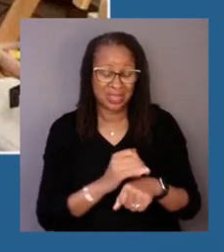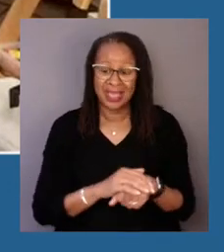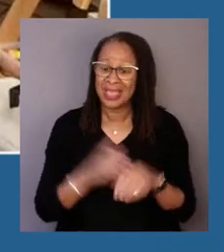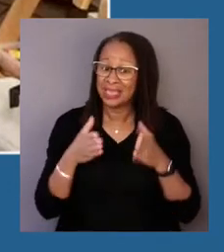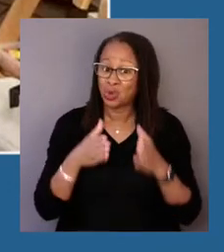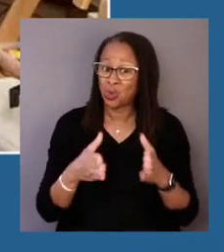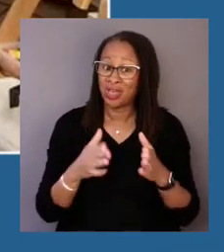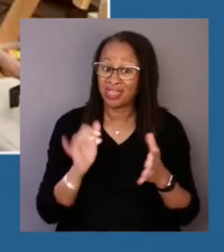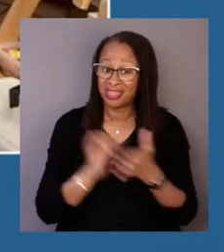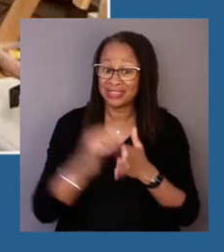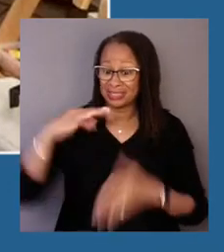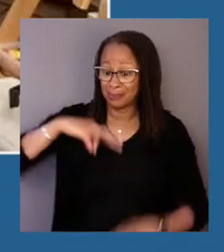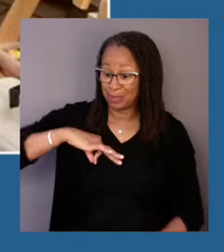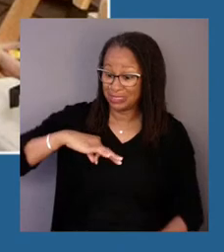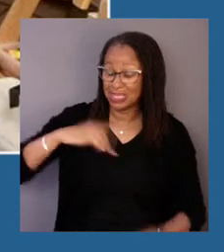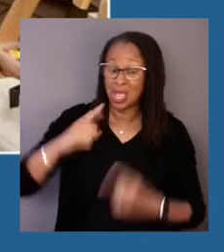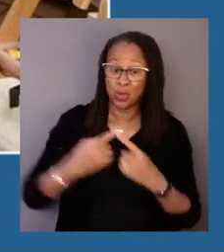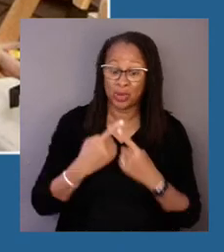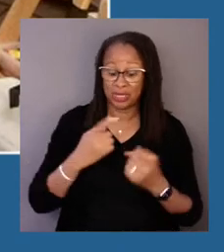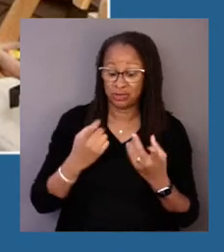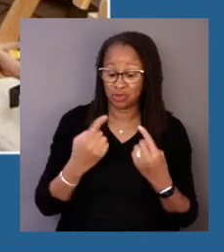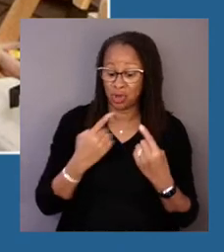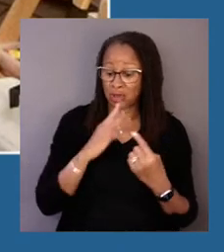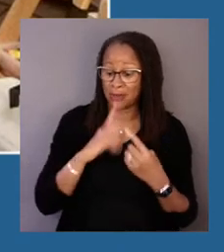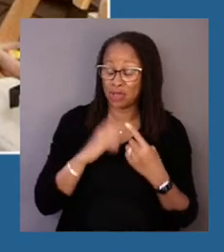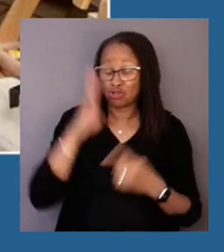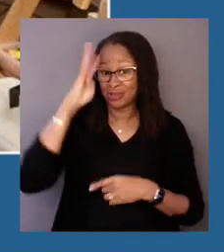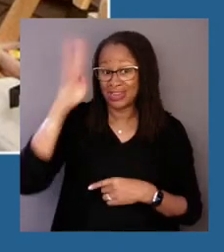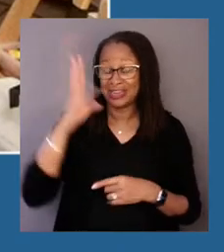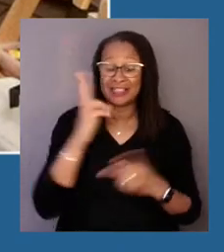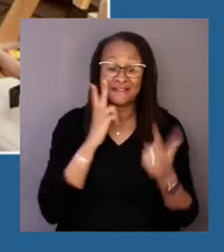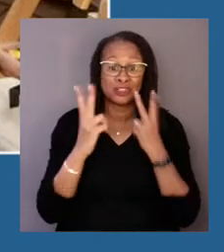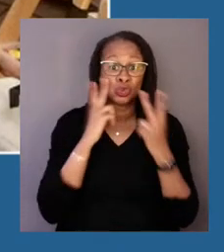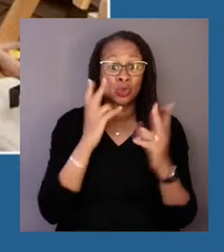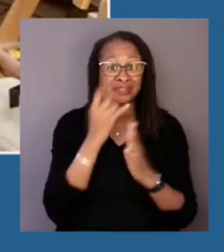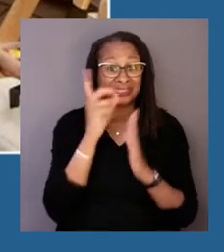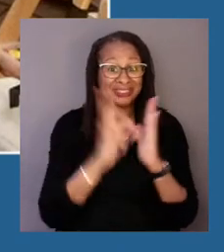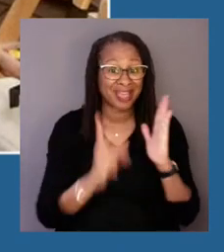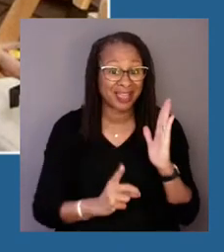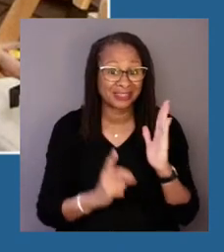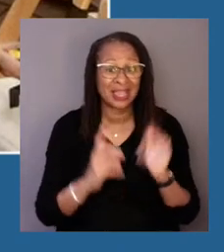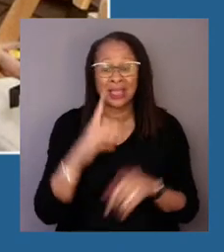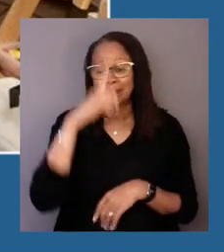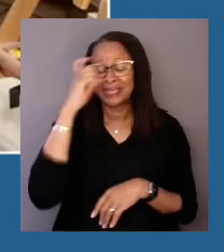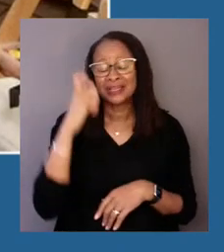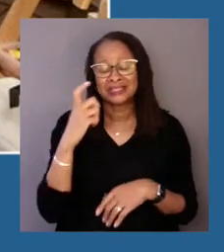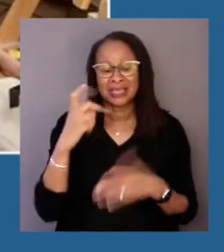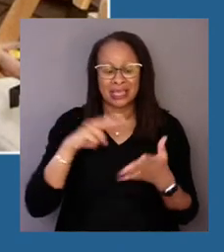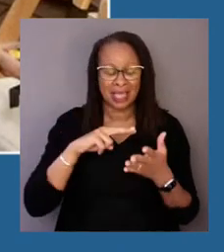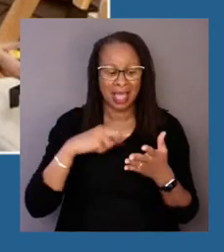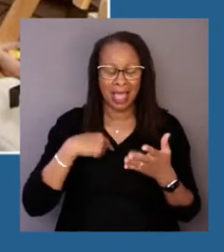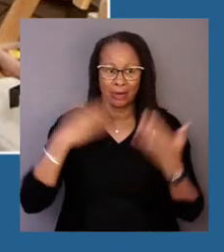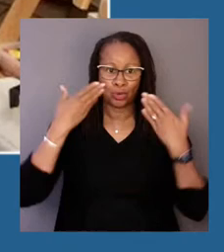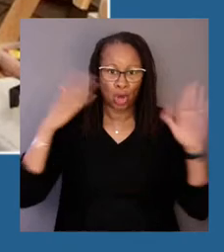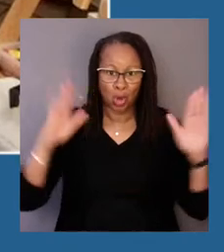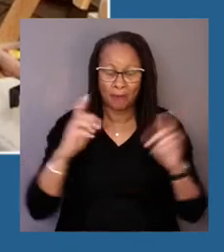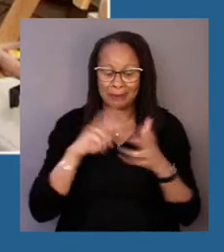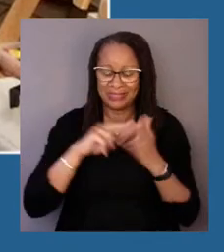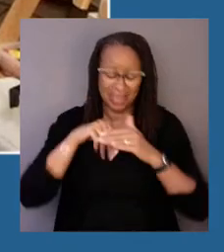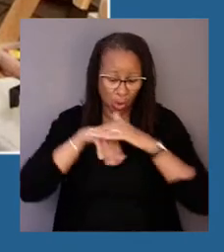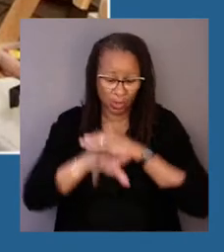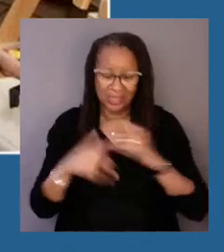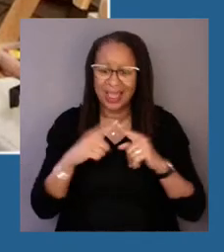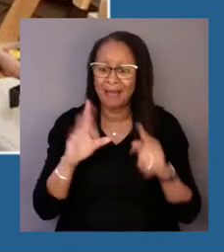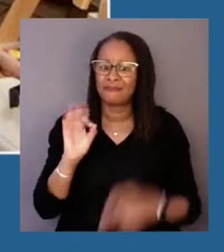it comes to creating these kind of visual designs, because that ignorance means that I'm coming to it really, really fresh. And that